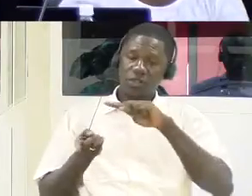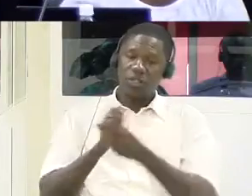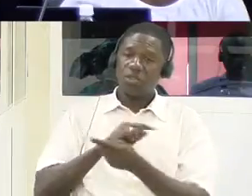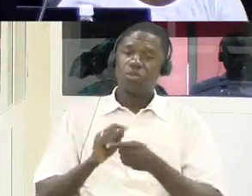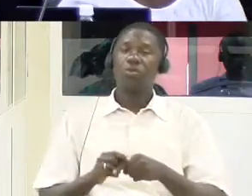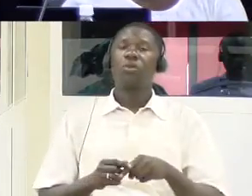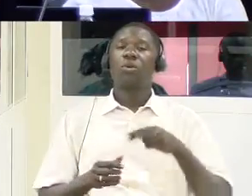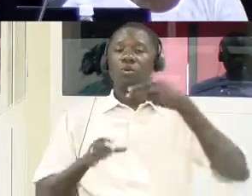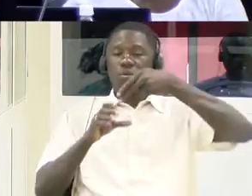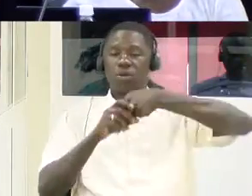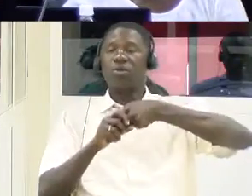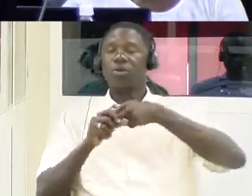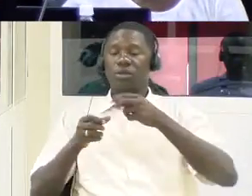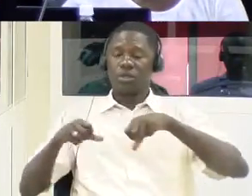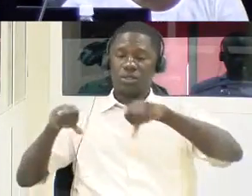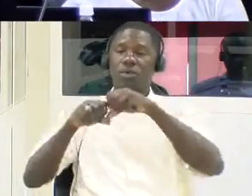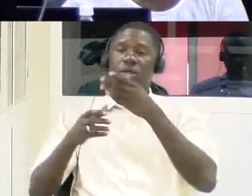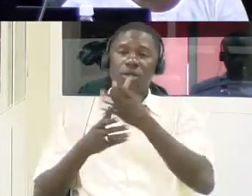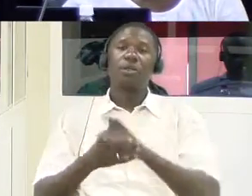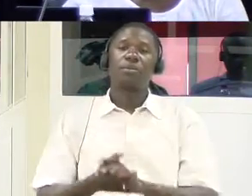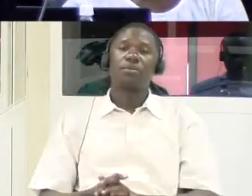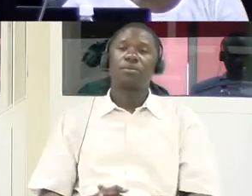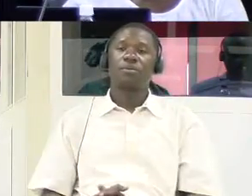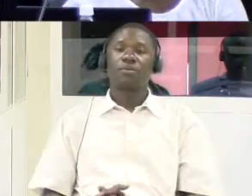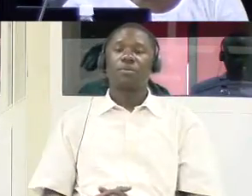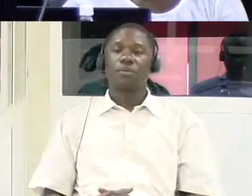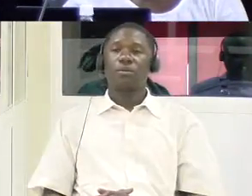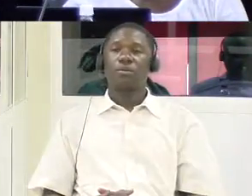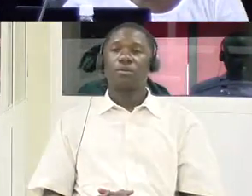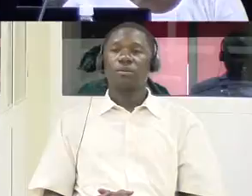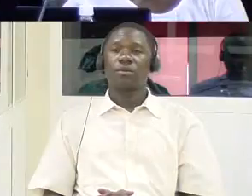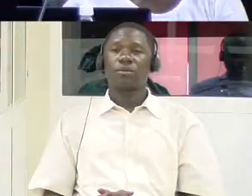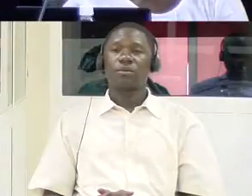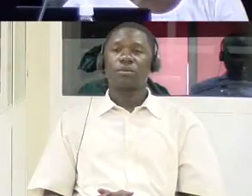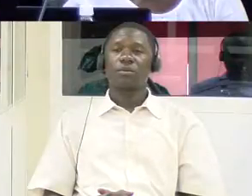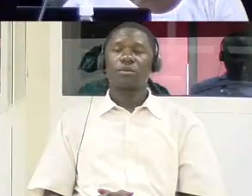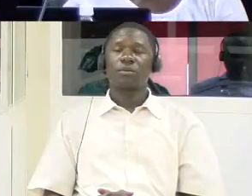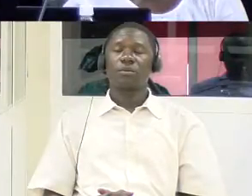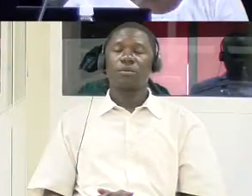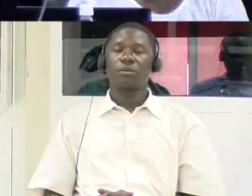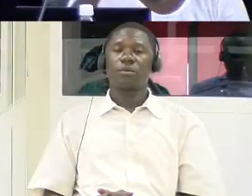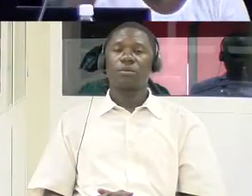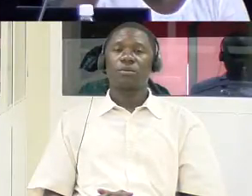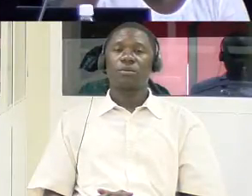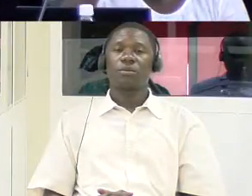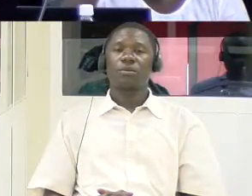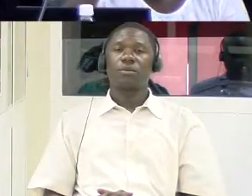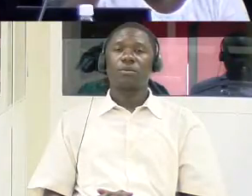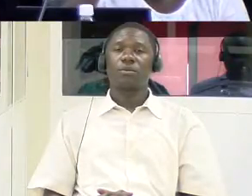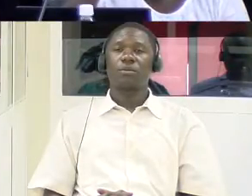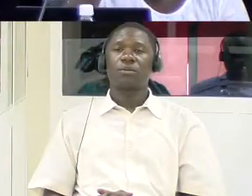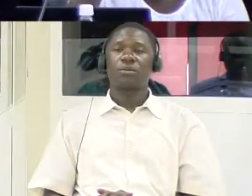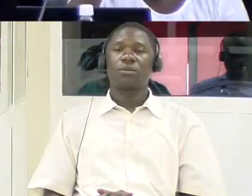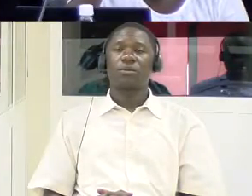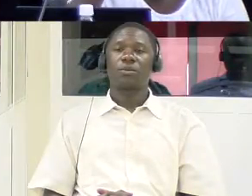So after he gave the same instruction, he relayed the same information to the soldiers, excluding the specific instruction